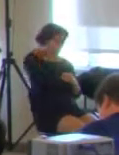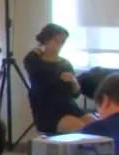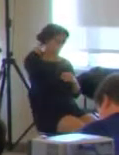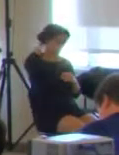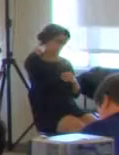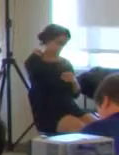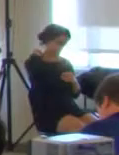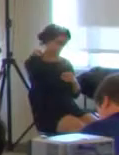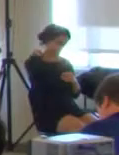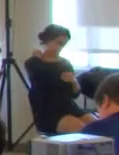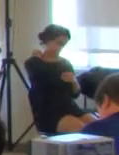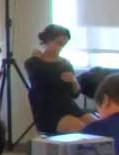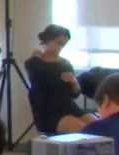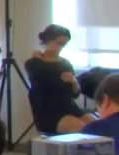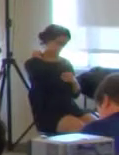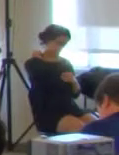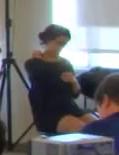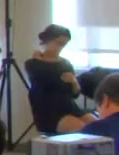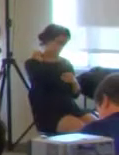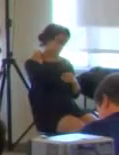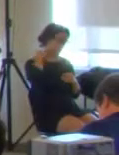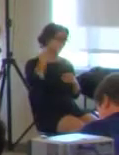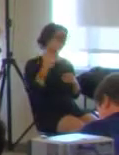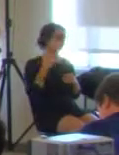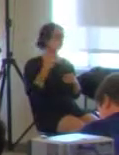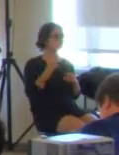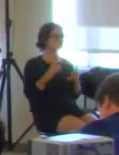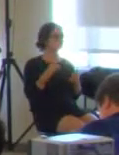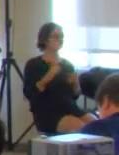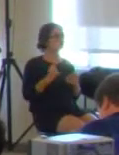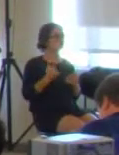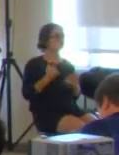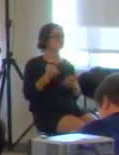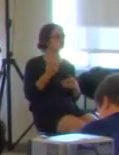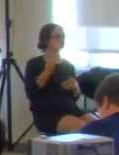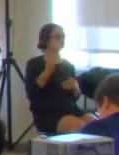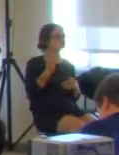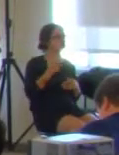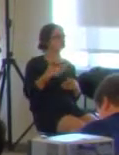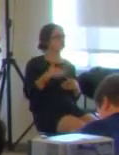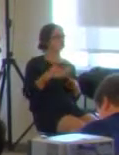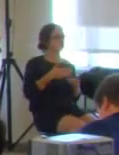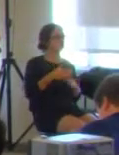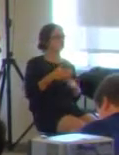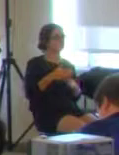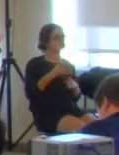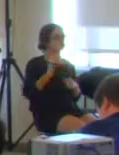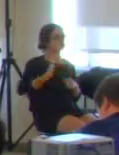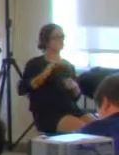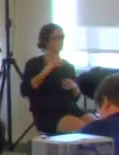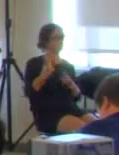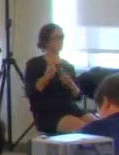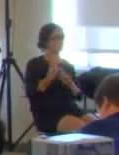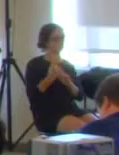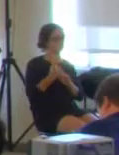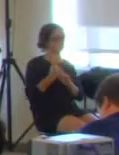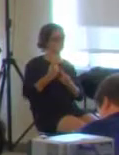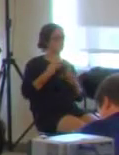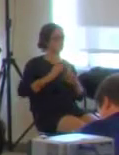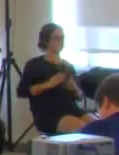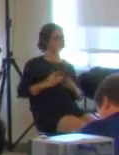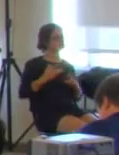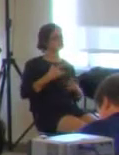important. People who present in my practice, I used to see mostly people who are on SSI, and a small percentage